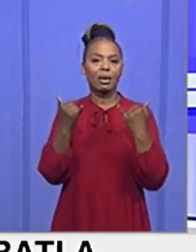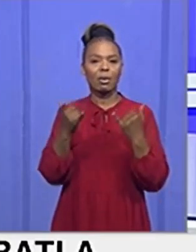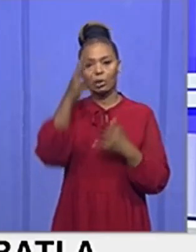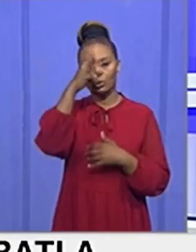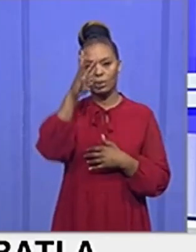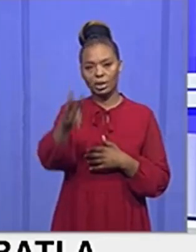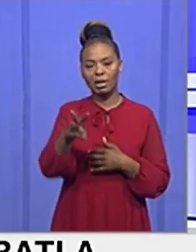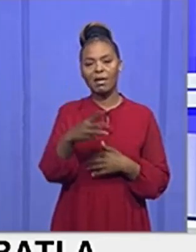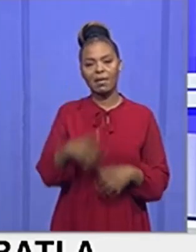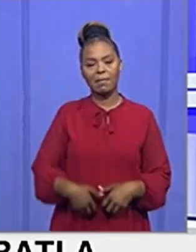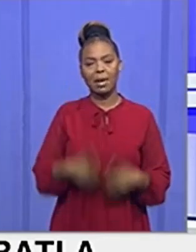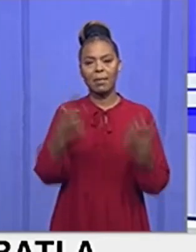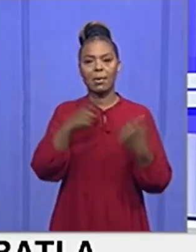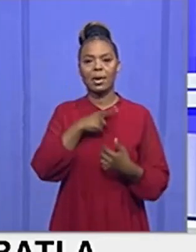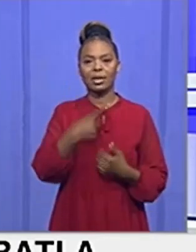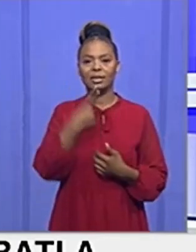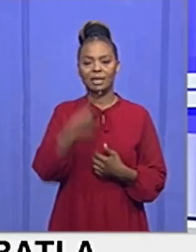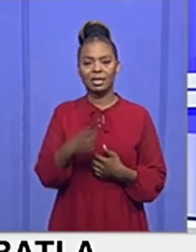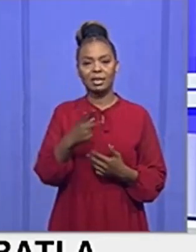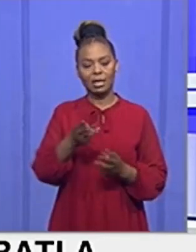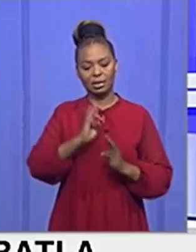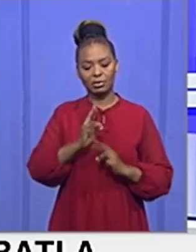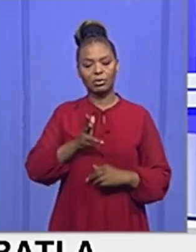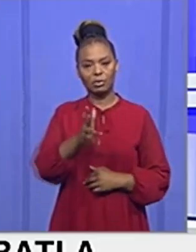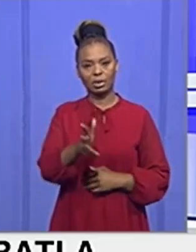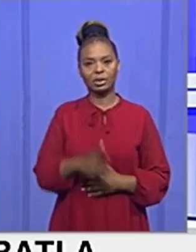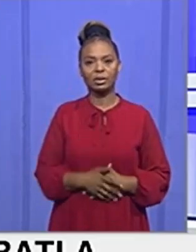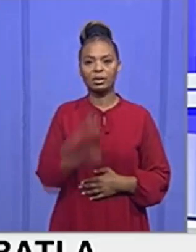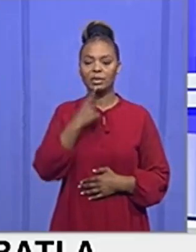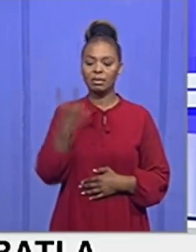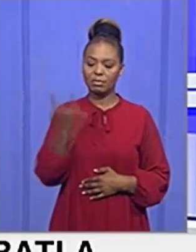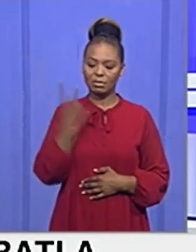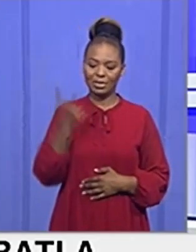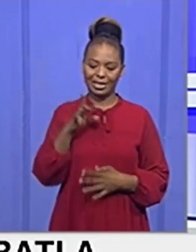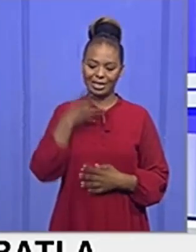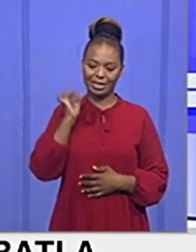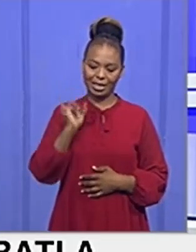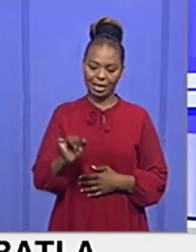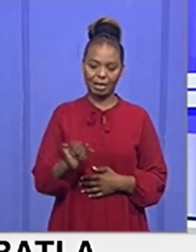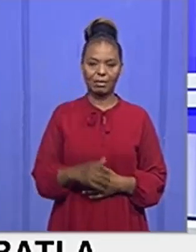tsa bona di sa ananelwe. Ba re ba batla mosuwe tlhogo wa kgetho ya bona.